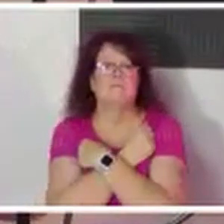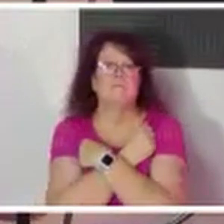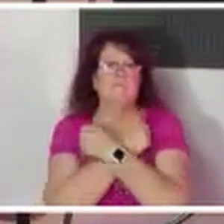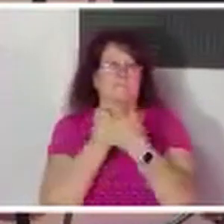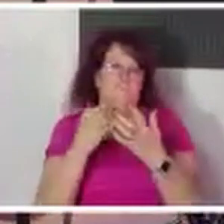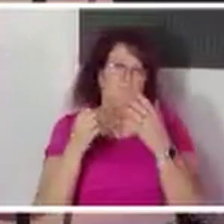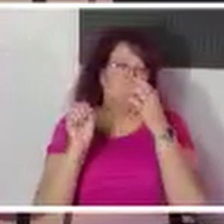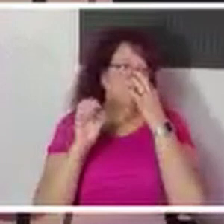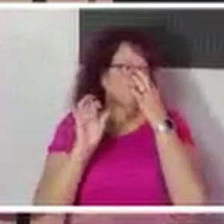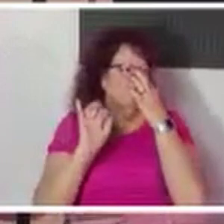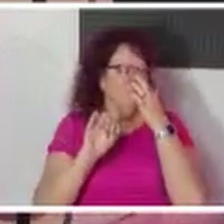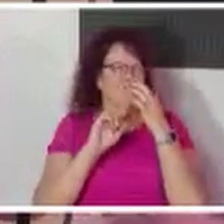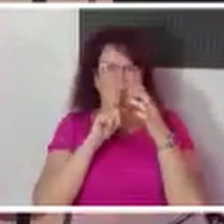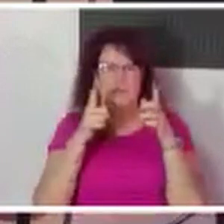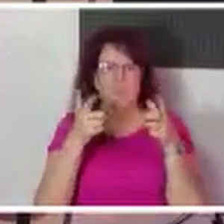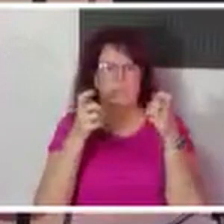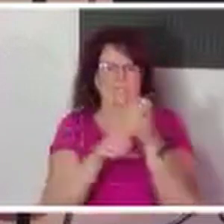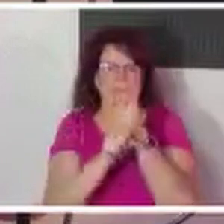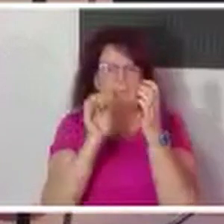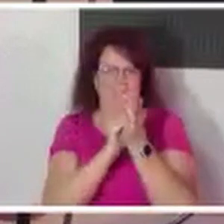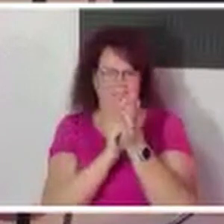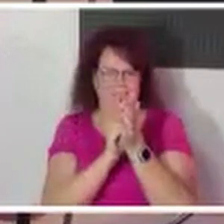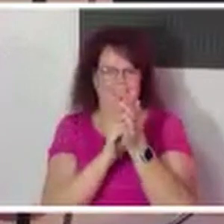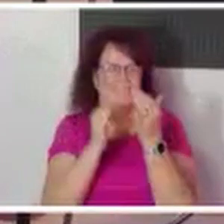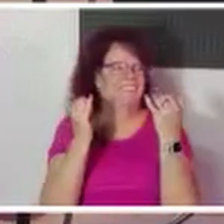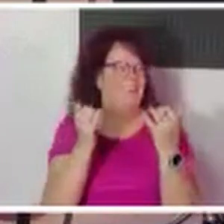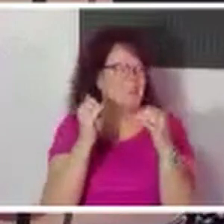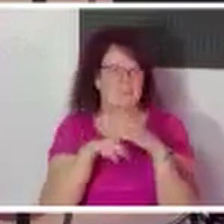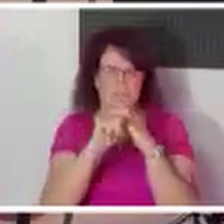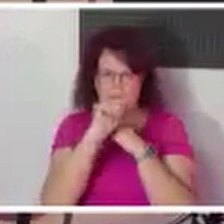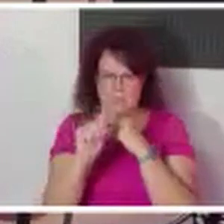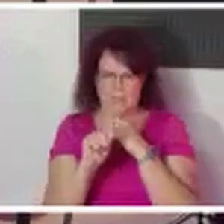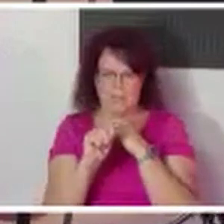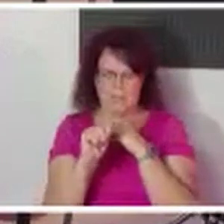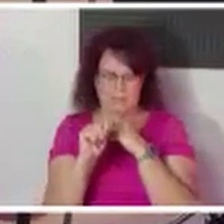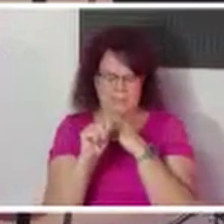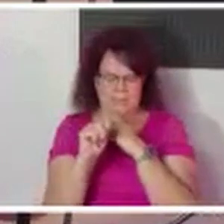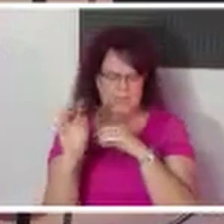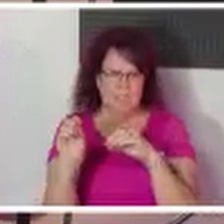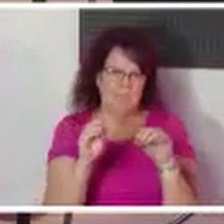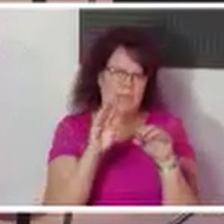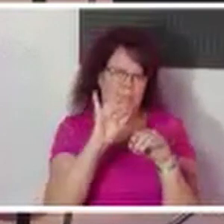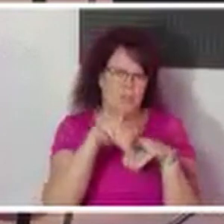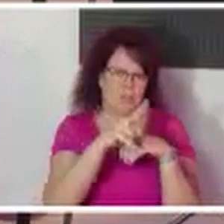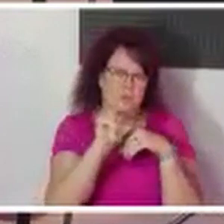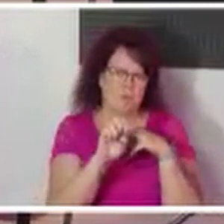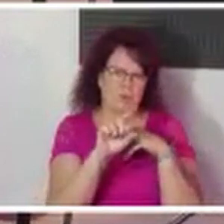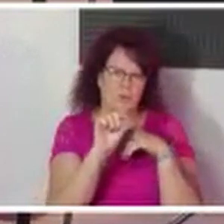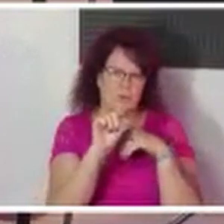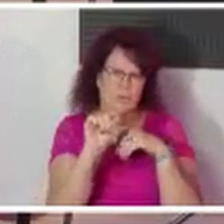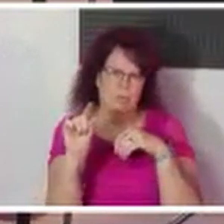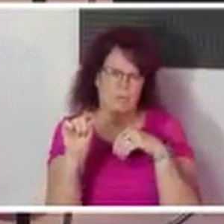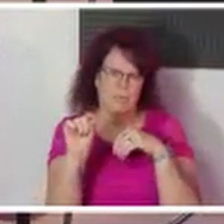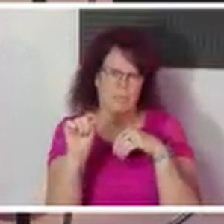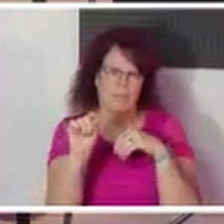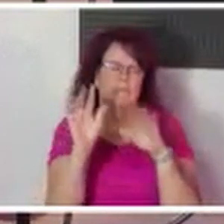So that was a very quick summary of that. Now we're to Tulsa. Moved back in June of 2020, a famously great time